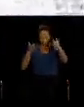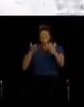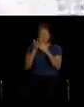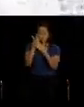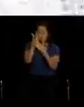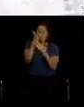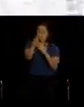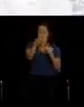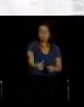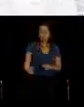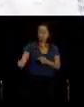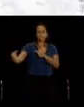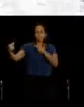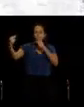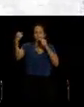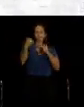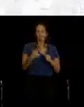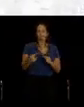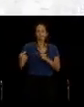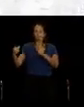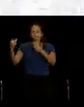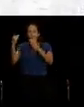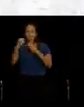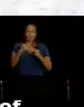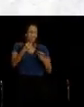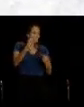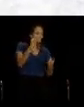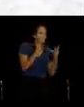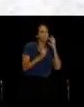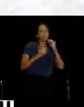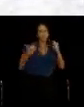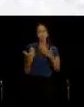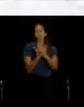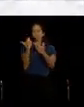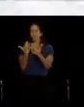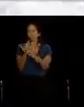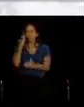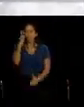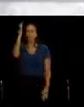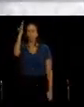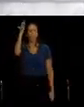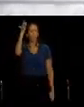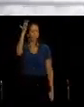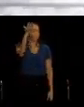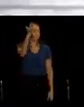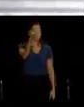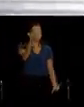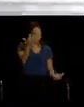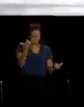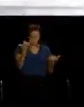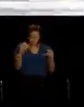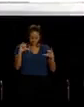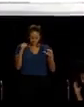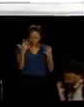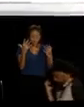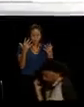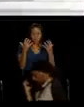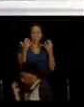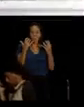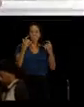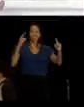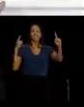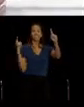Through the dark, through the door, through where no one's been before, but it